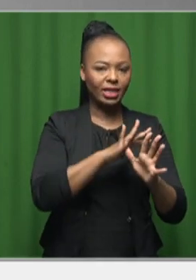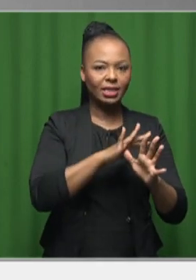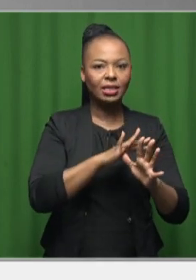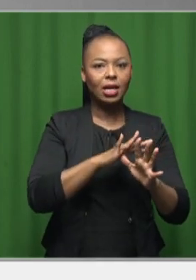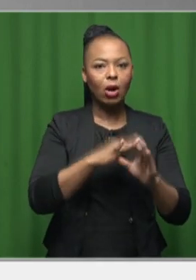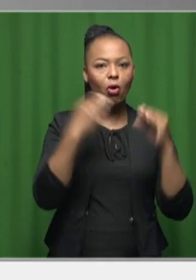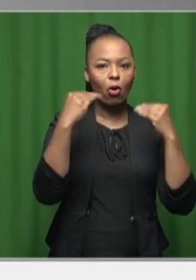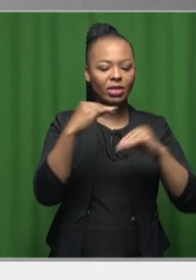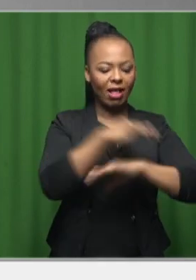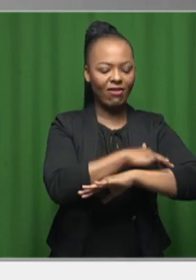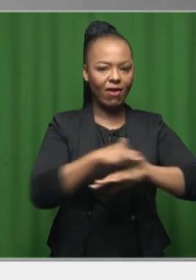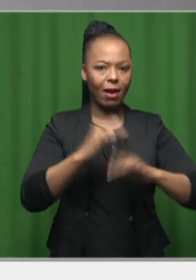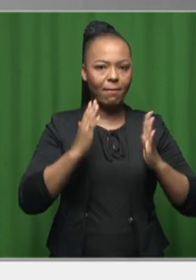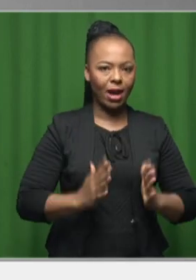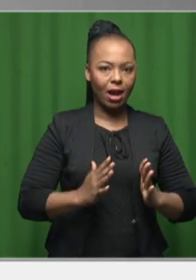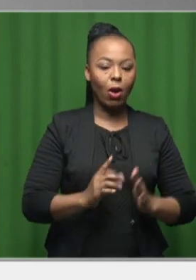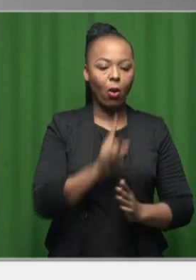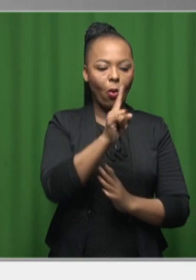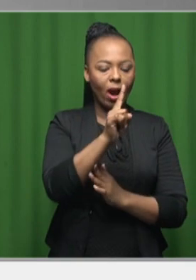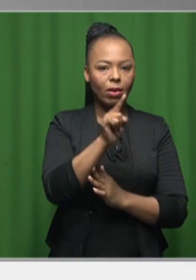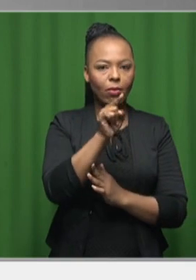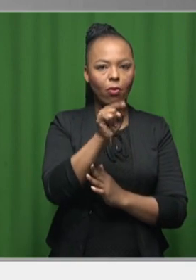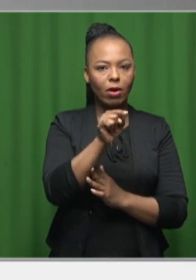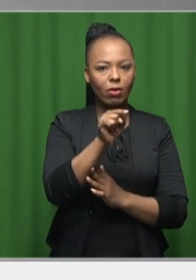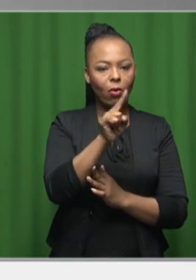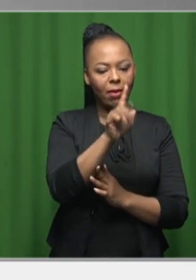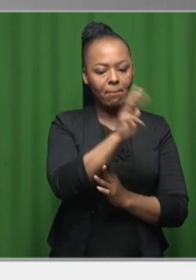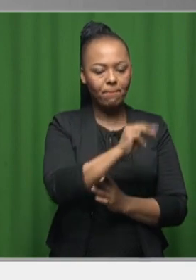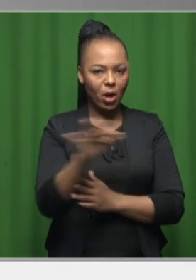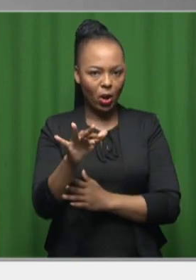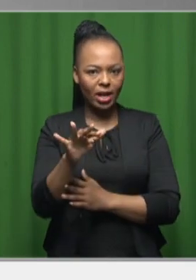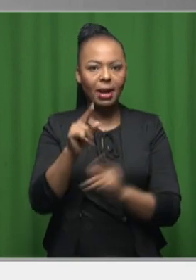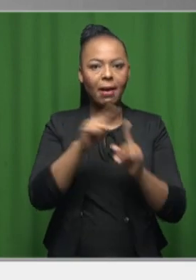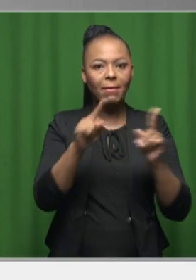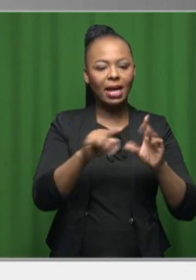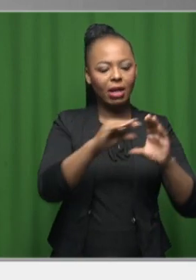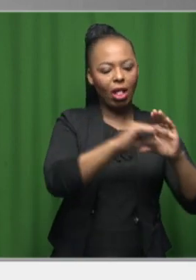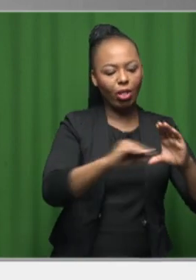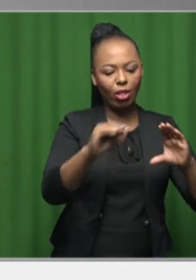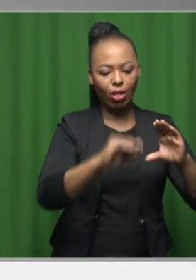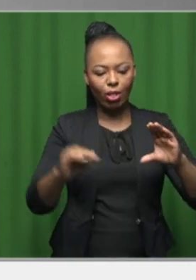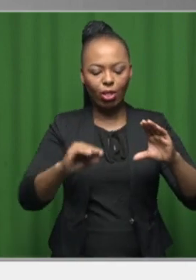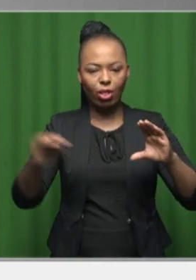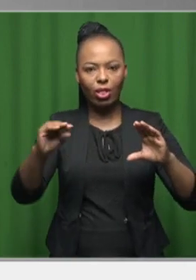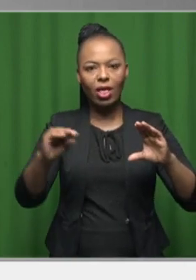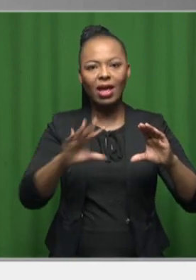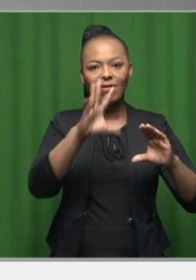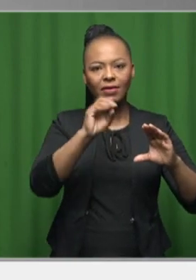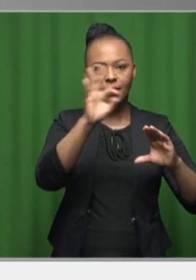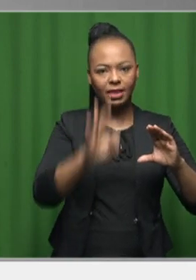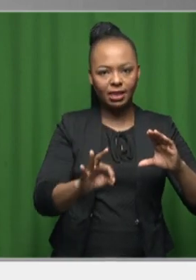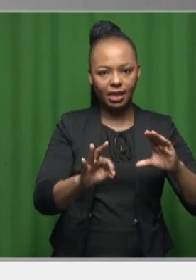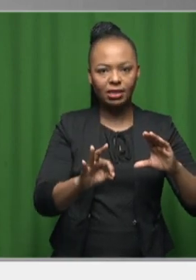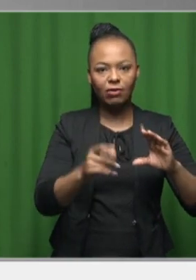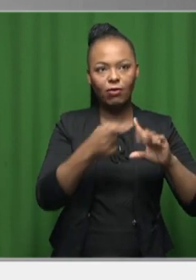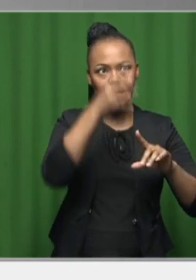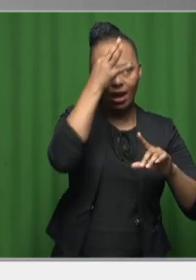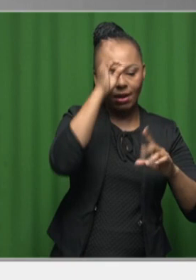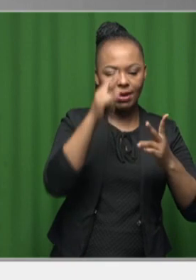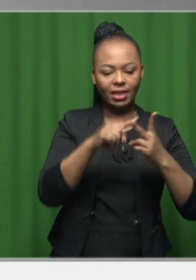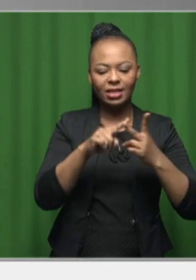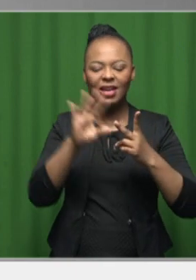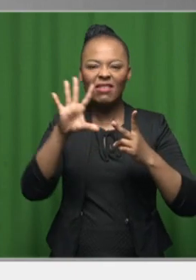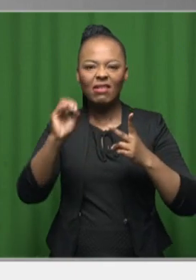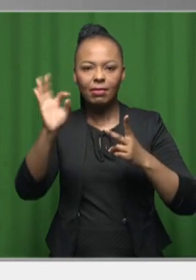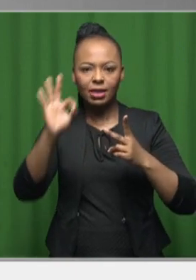1 million, and the split there would be 50% grant from government and 50% loan from the land bank. And